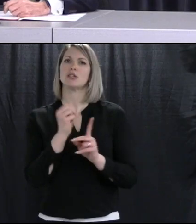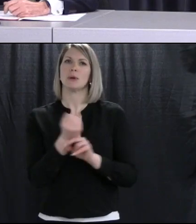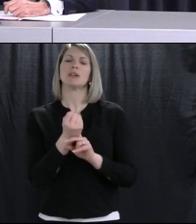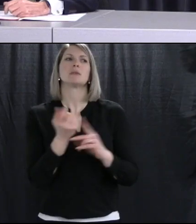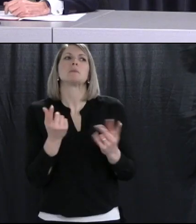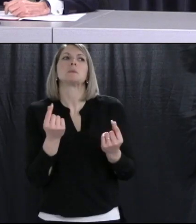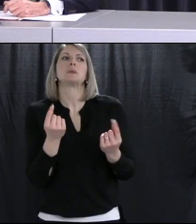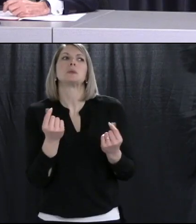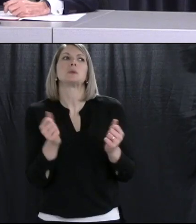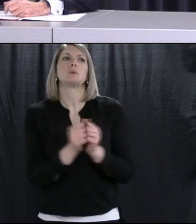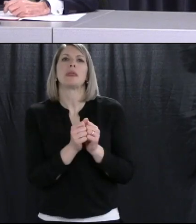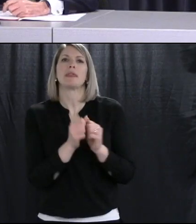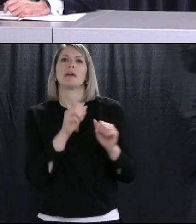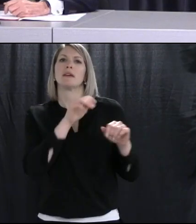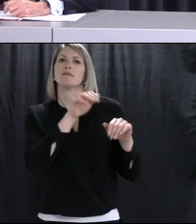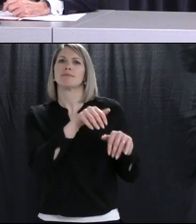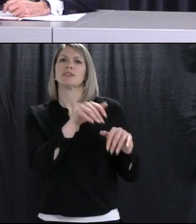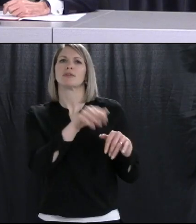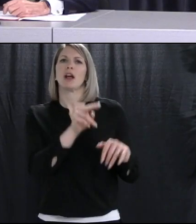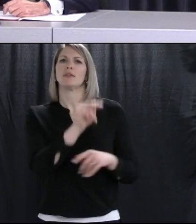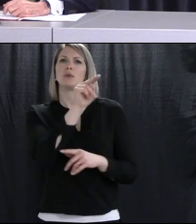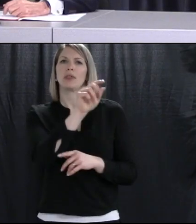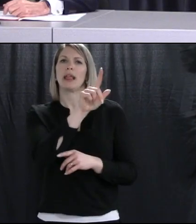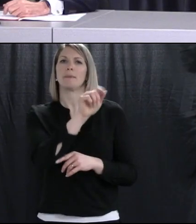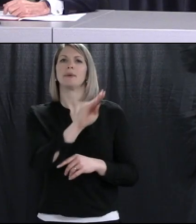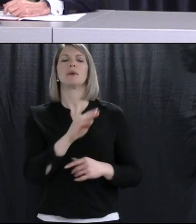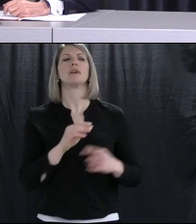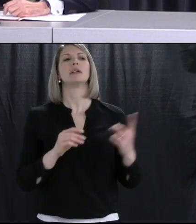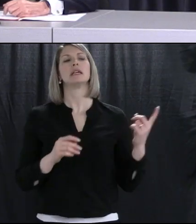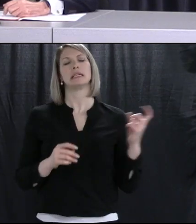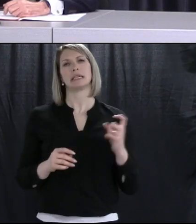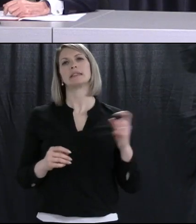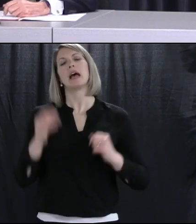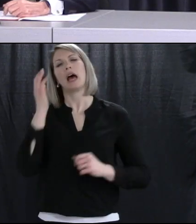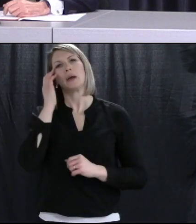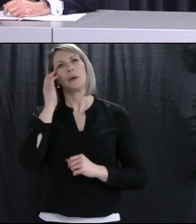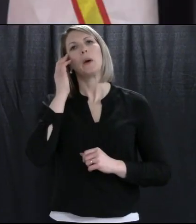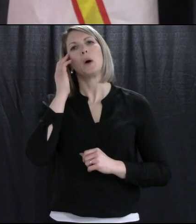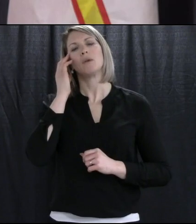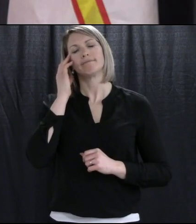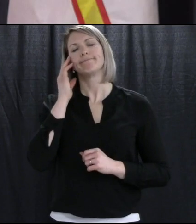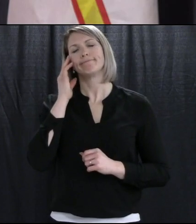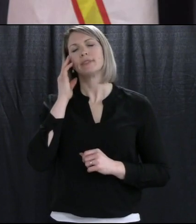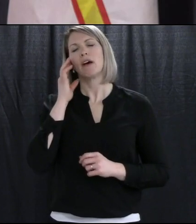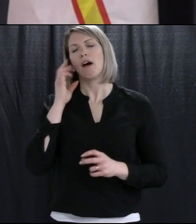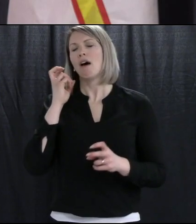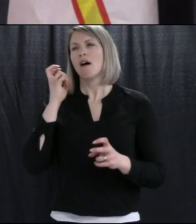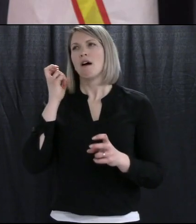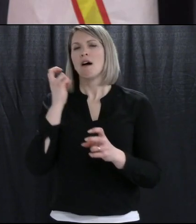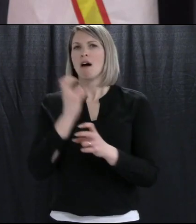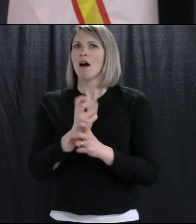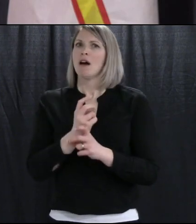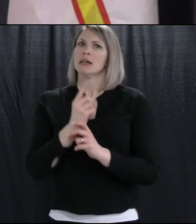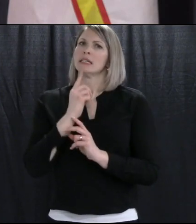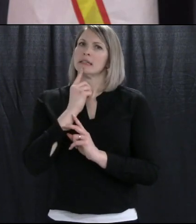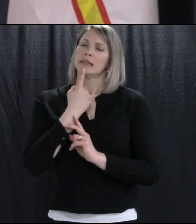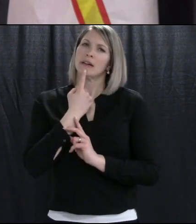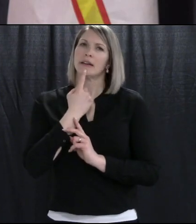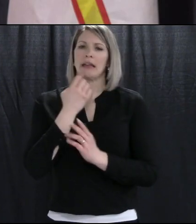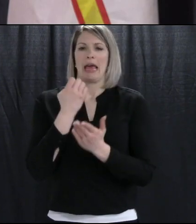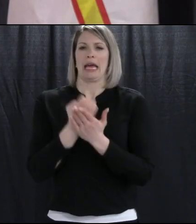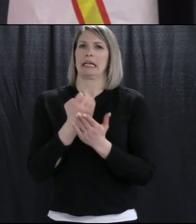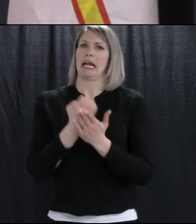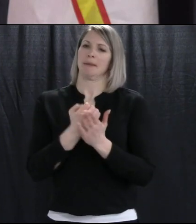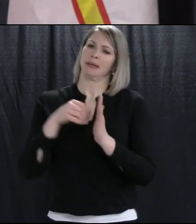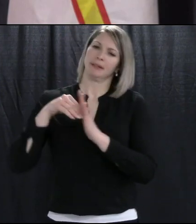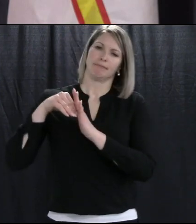without question, and I talked to all my Premier colleagues yesterday, there is no question that this has had a significant and severe